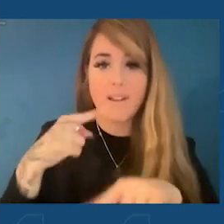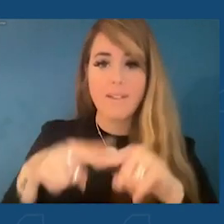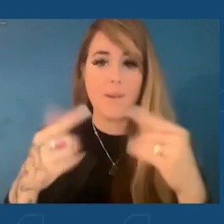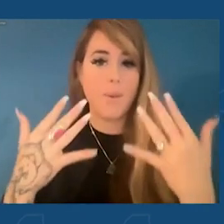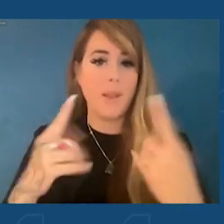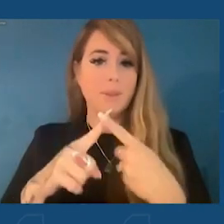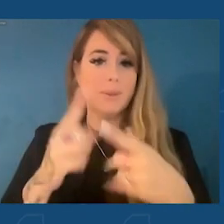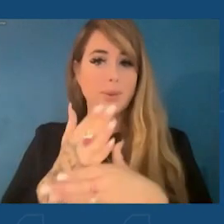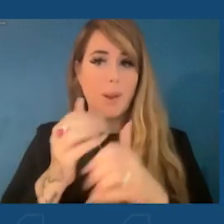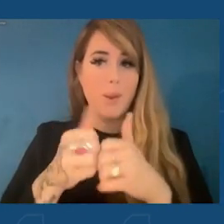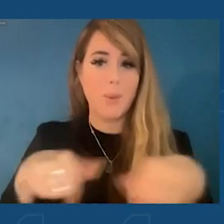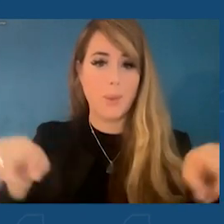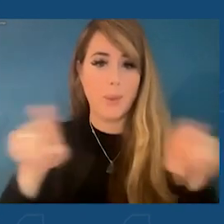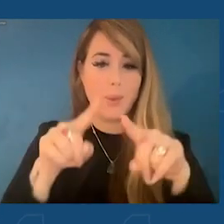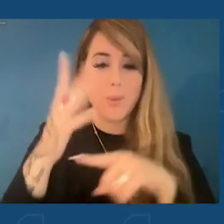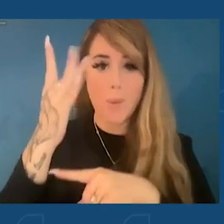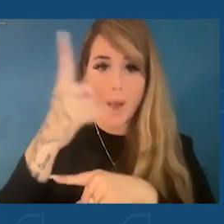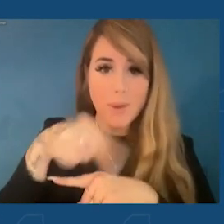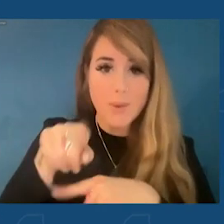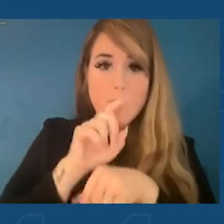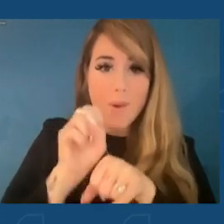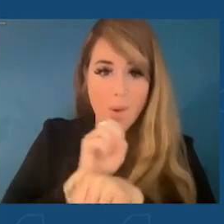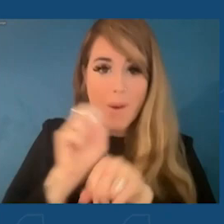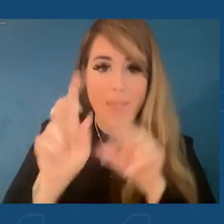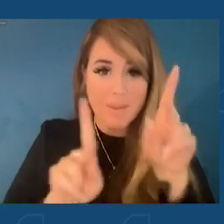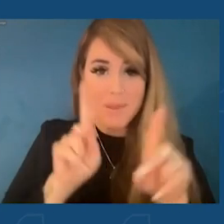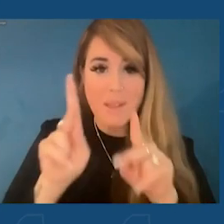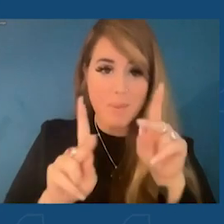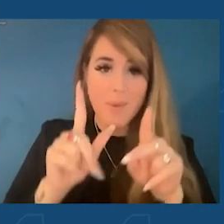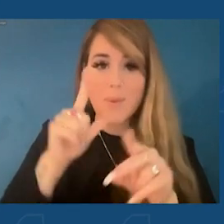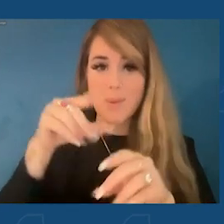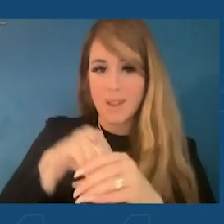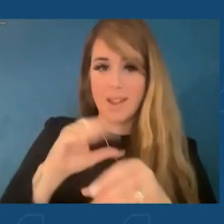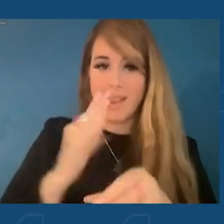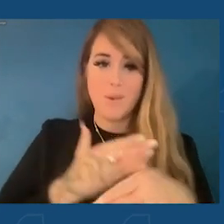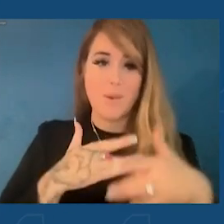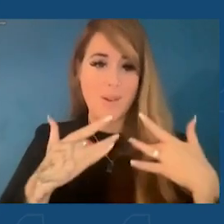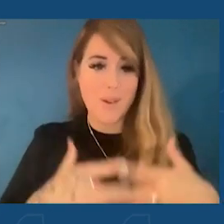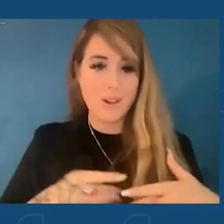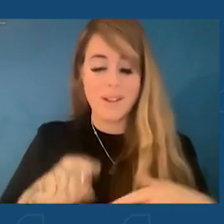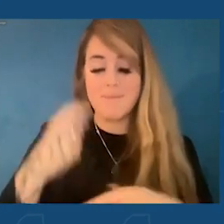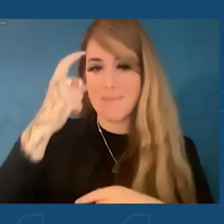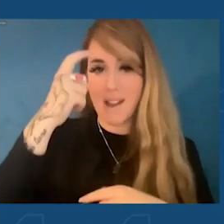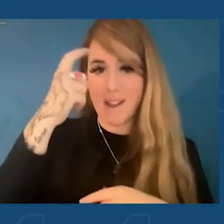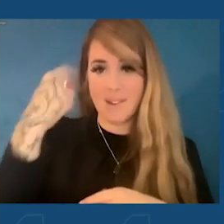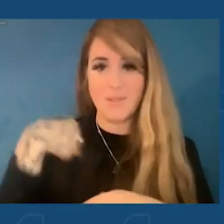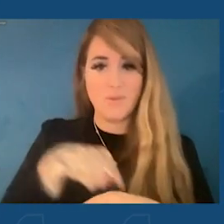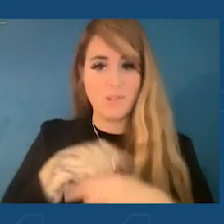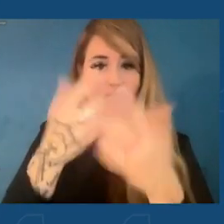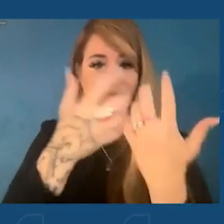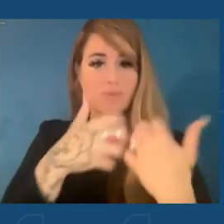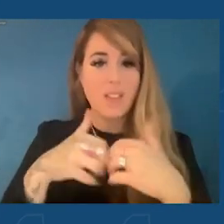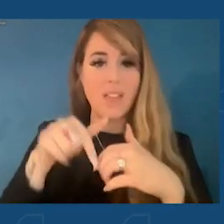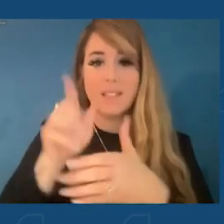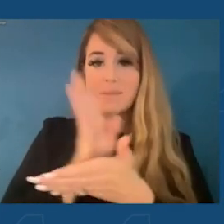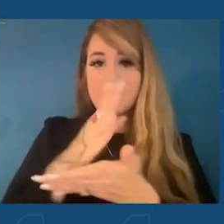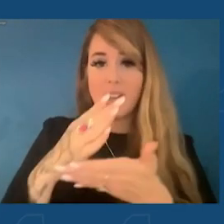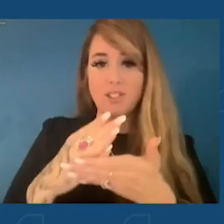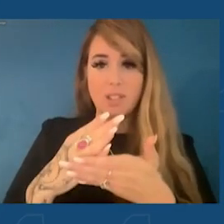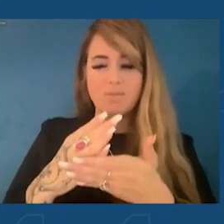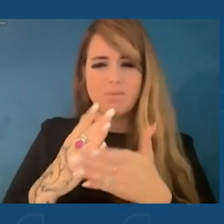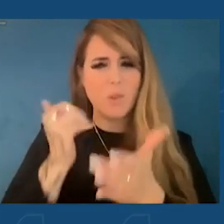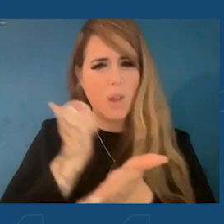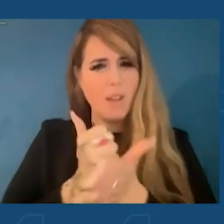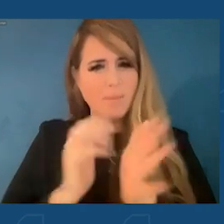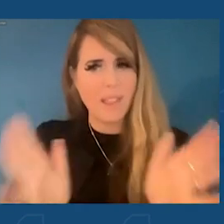with all of you, because you are the people that were in our hearts and in our minds when we put together this budget to help lift up all